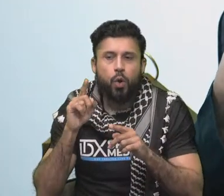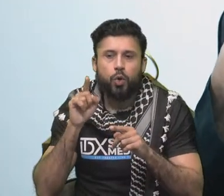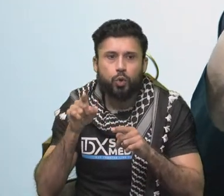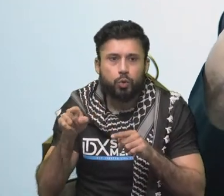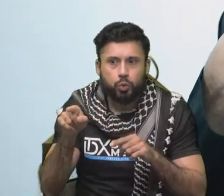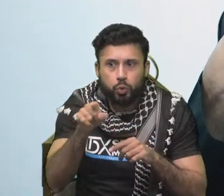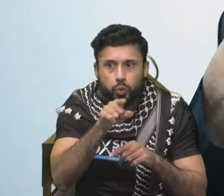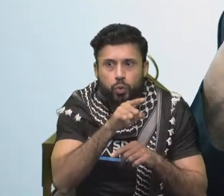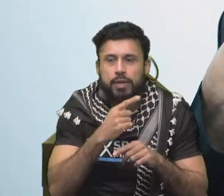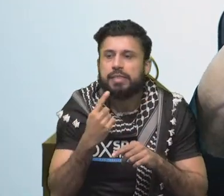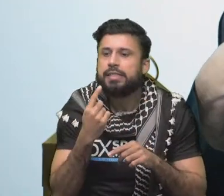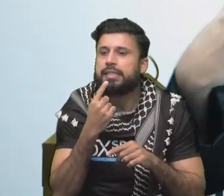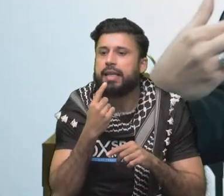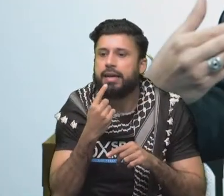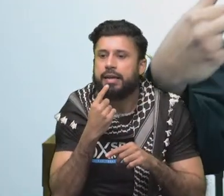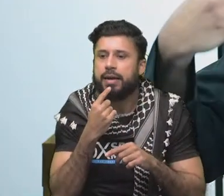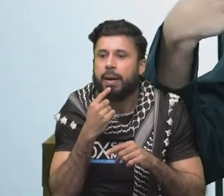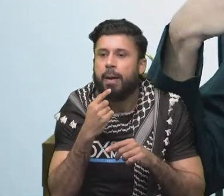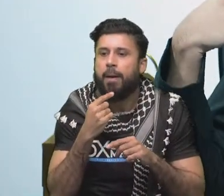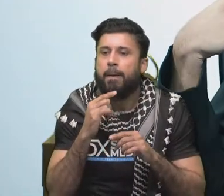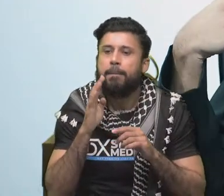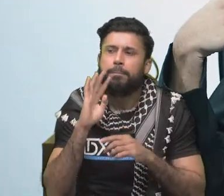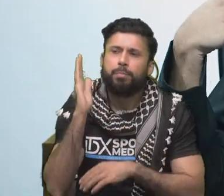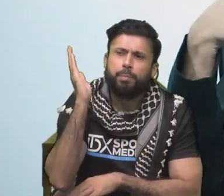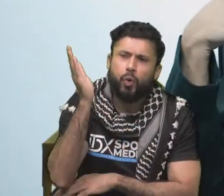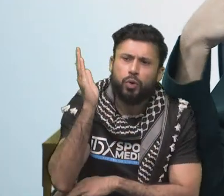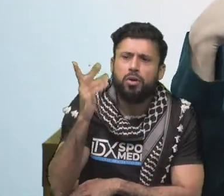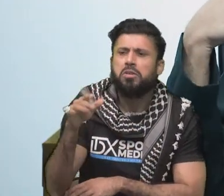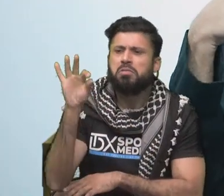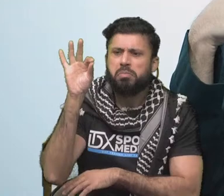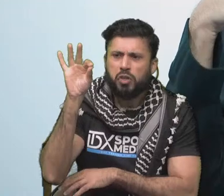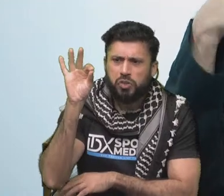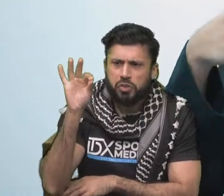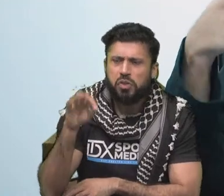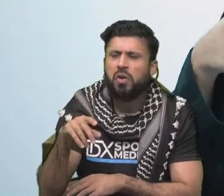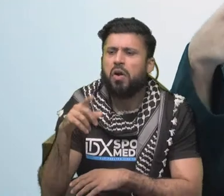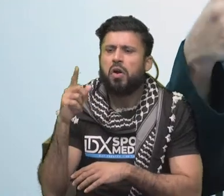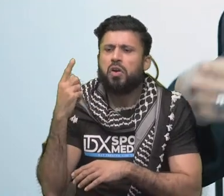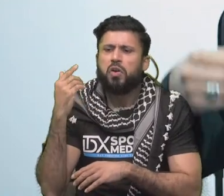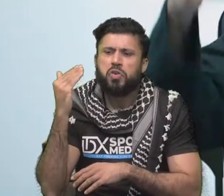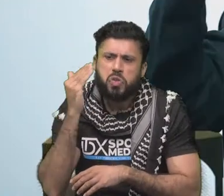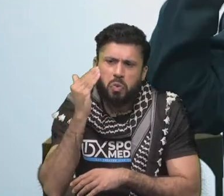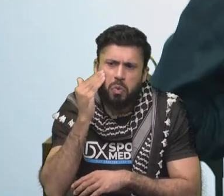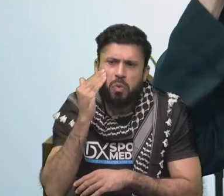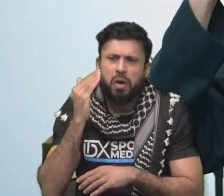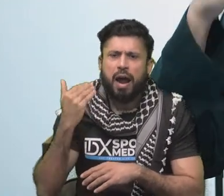themselves the priest, the connection between you and Allah subhanahu wa ta'ala, rather than